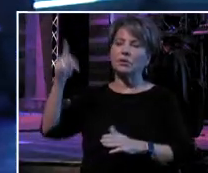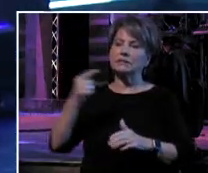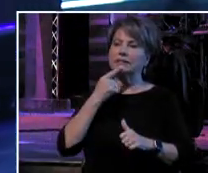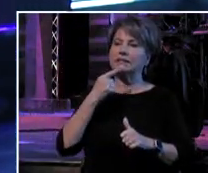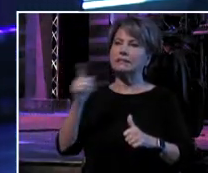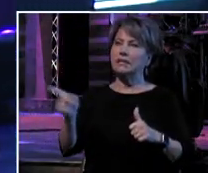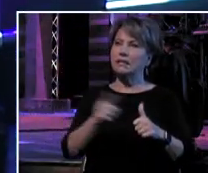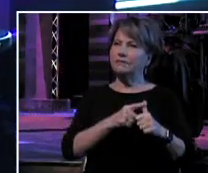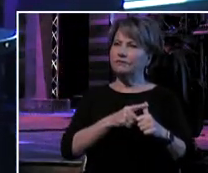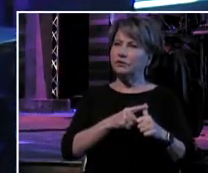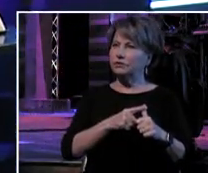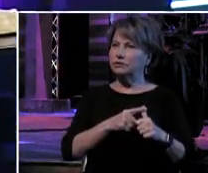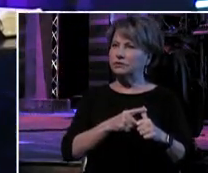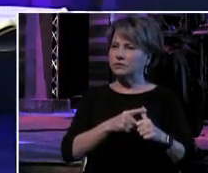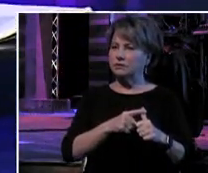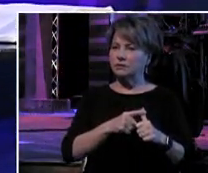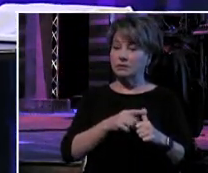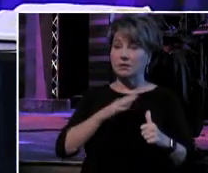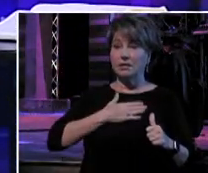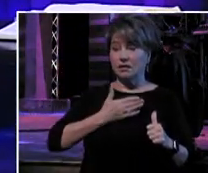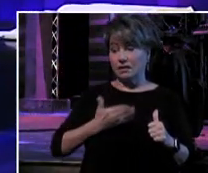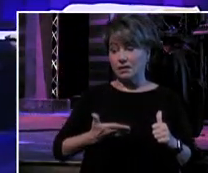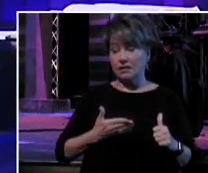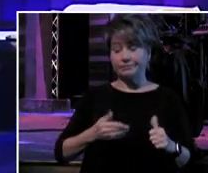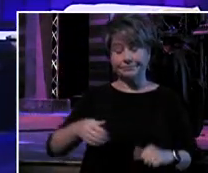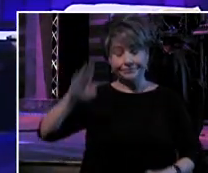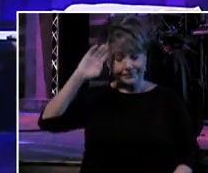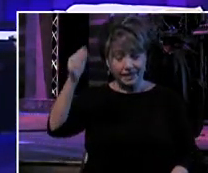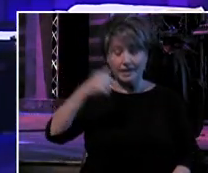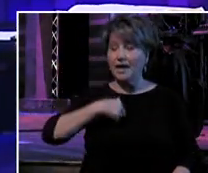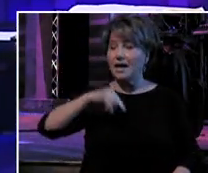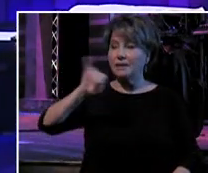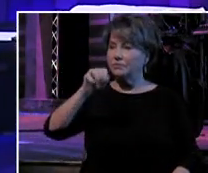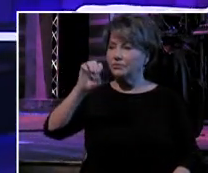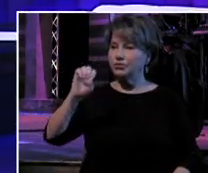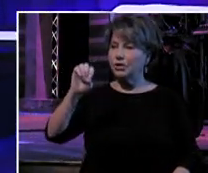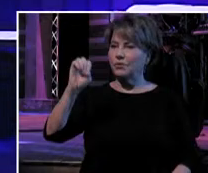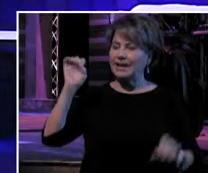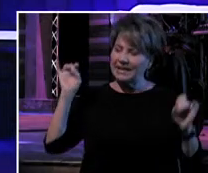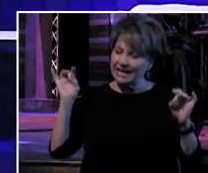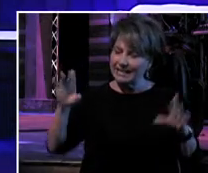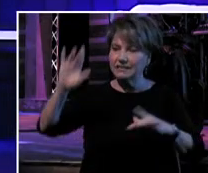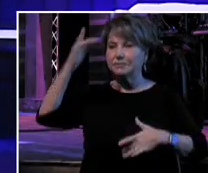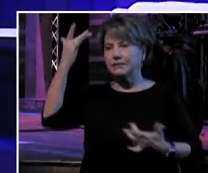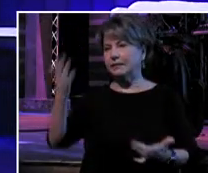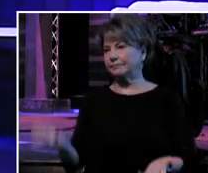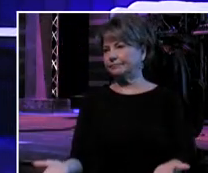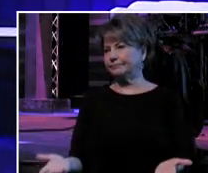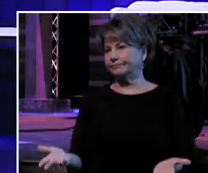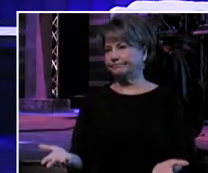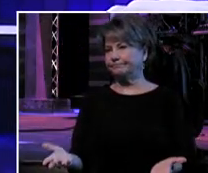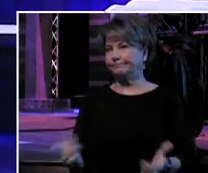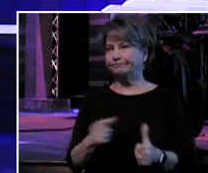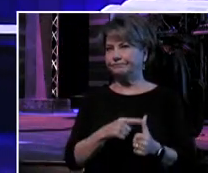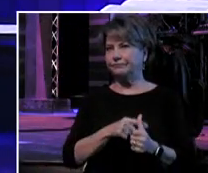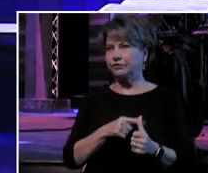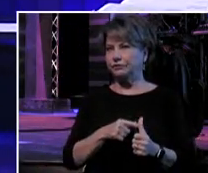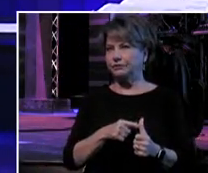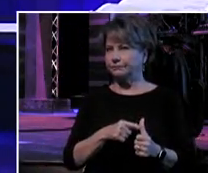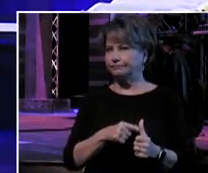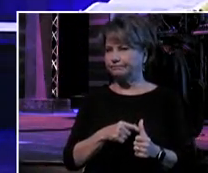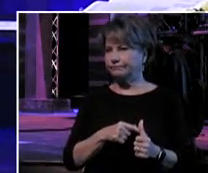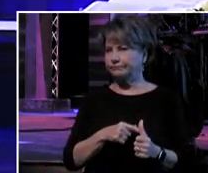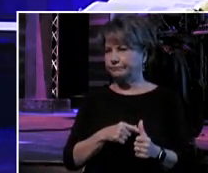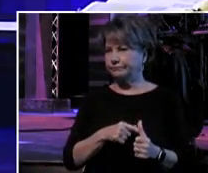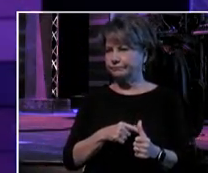setback. I just have to confess, hi, I'm Joe. I hate to be sick. Now, I know very few of you who love to be sick, okay?